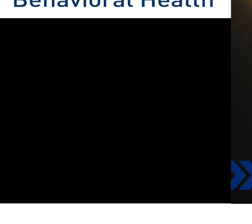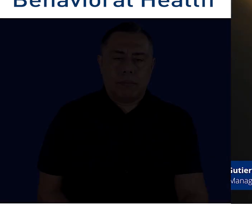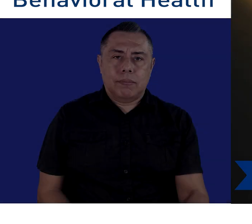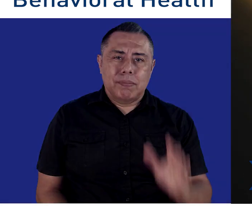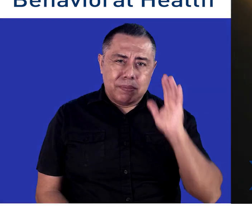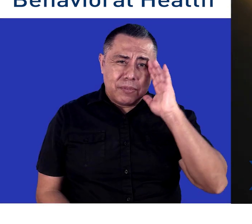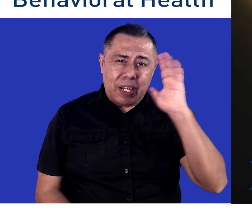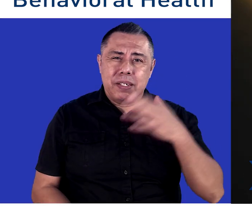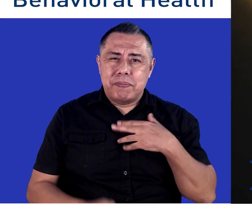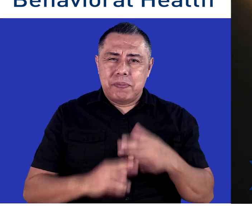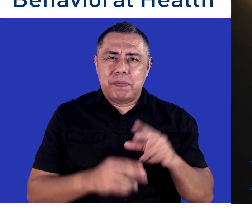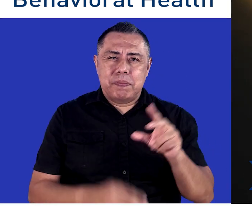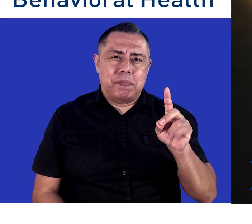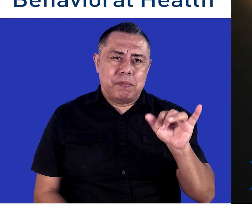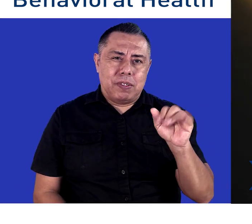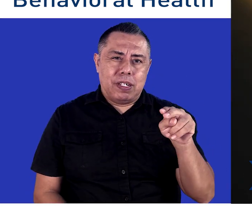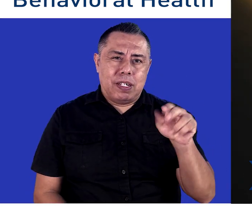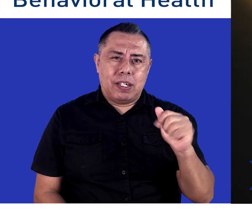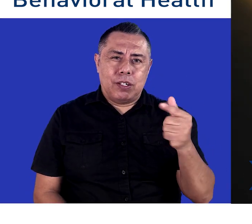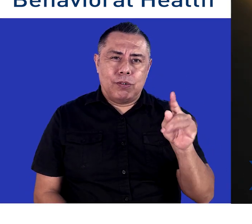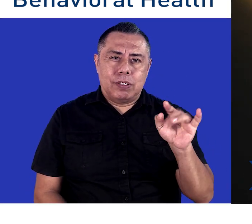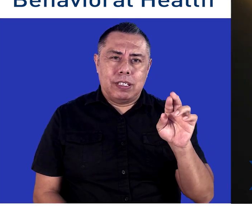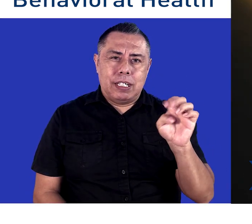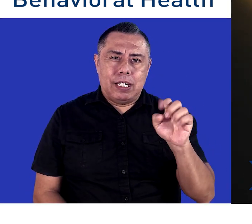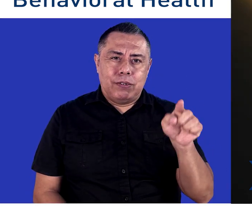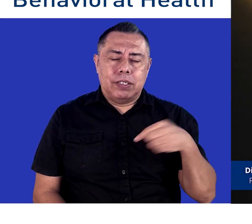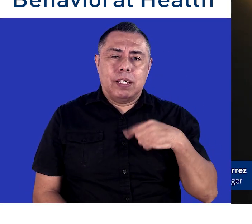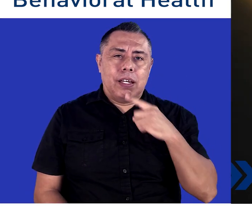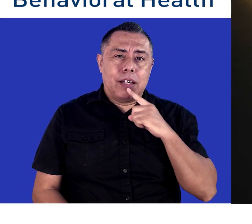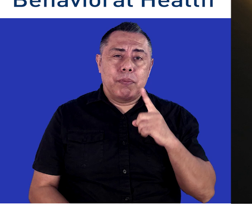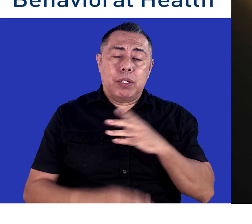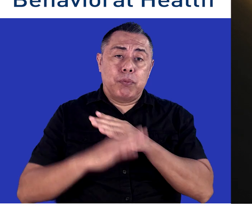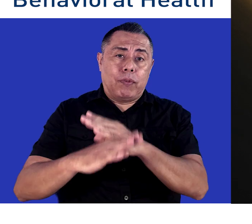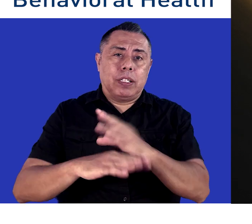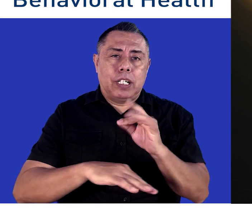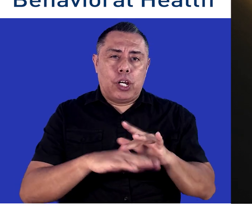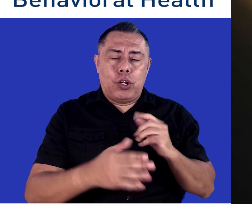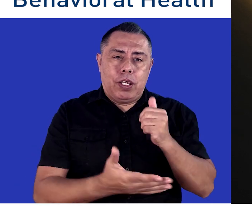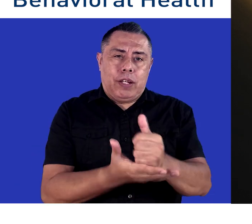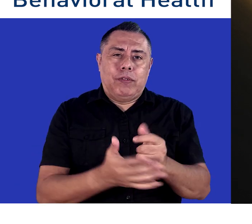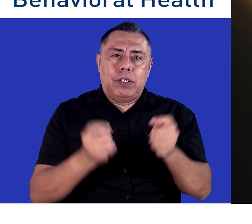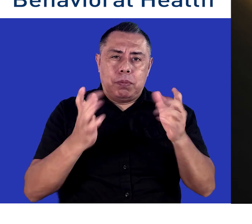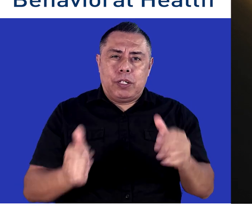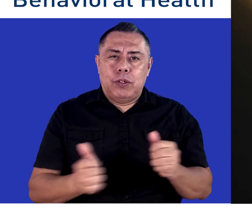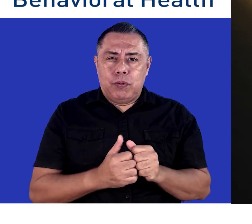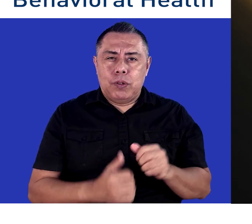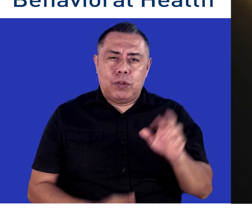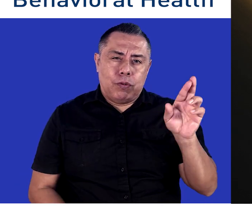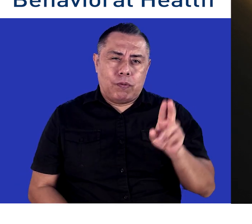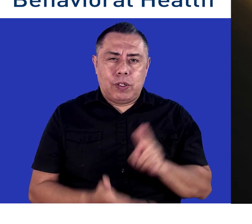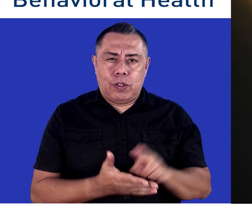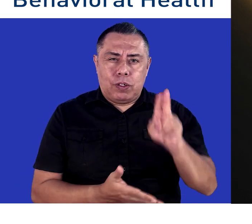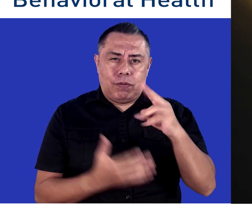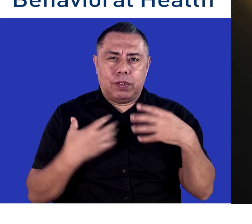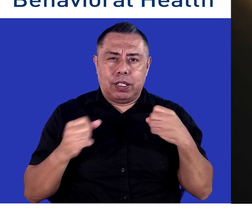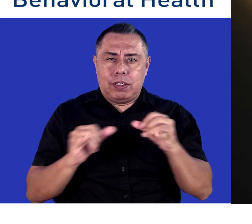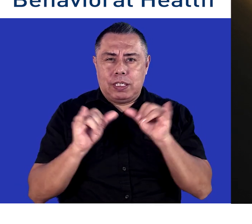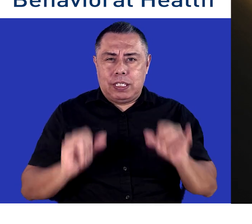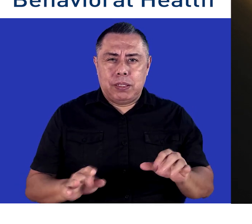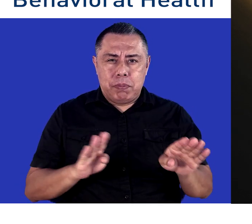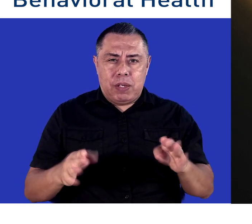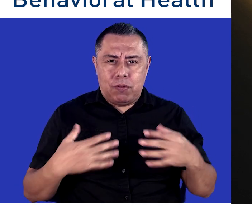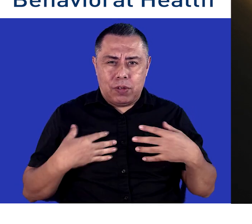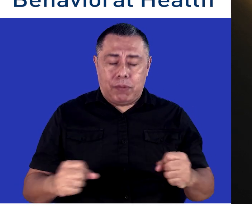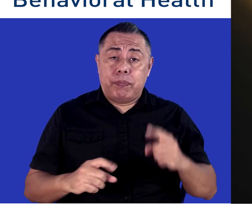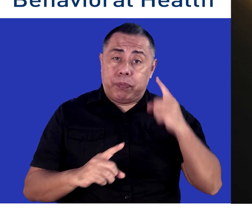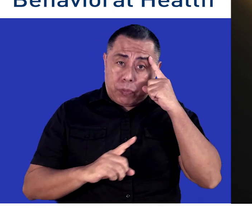Hi, my name is Diana Gutierrez. I'm the Prevention and Early Intervention Manager with Riverside University Health System Behavioral Health.